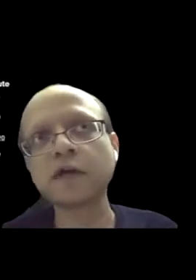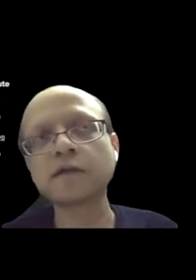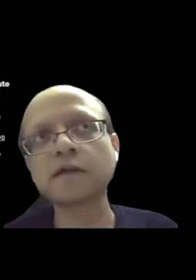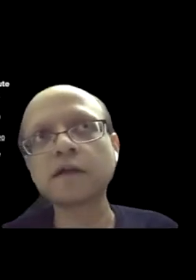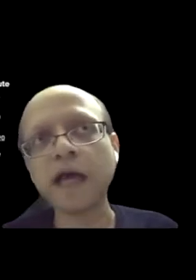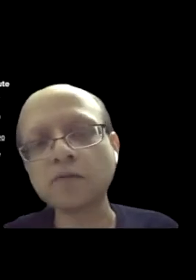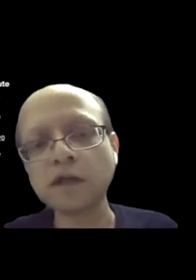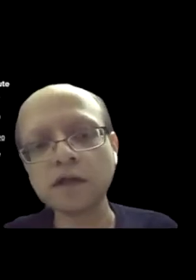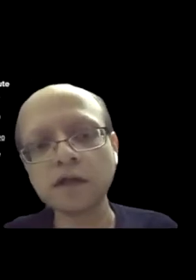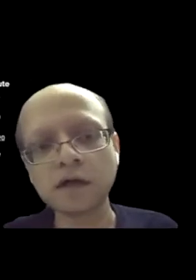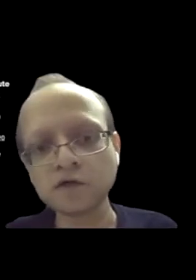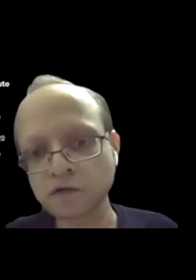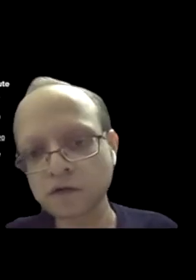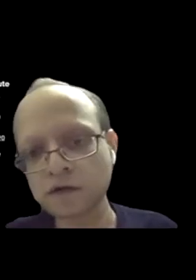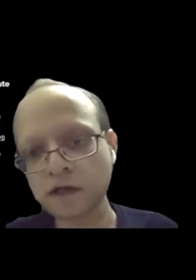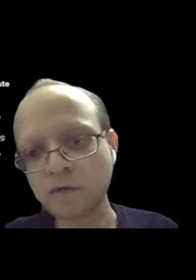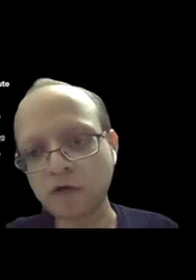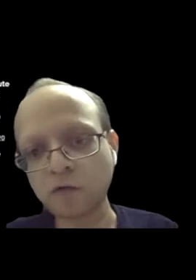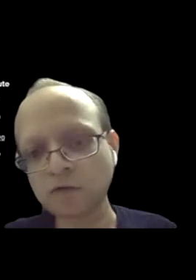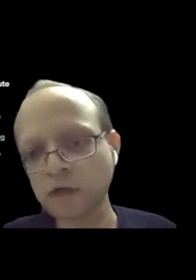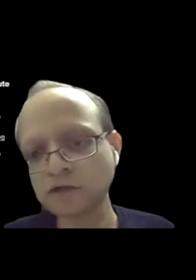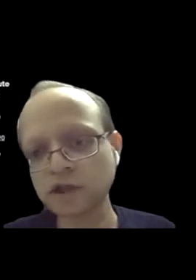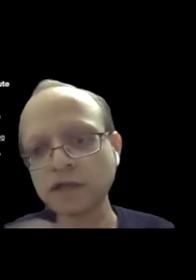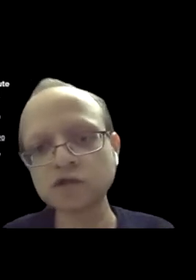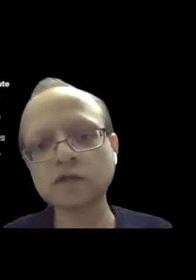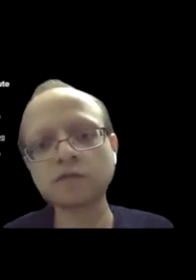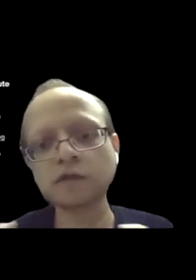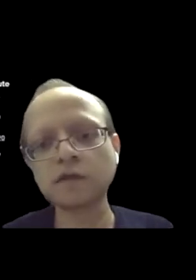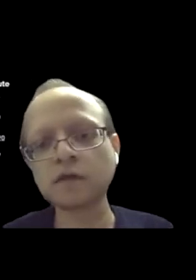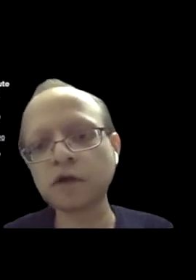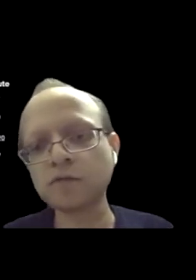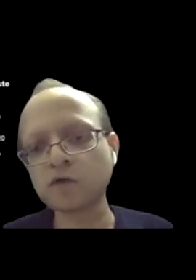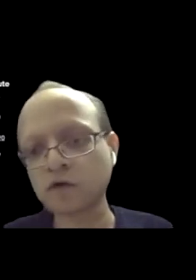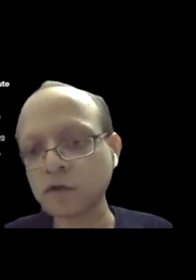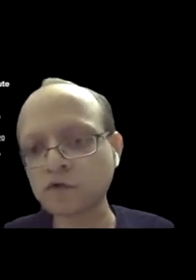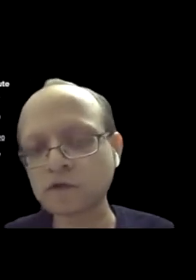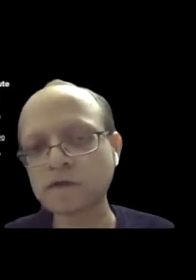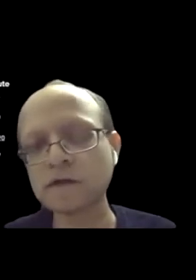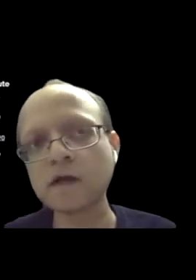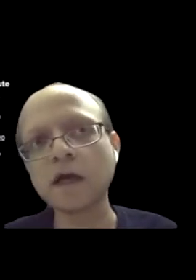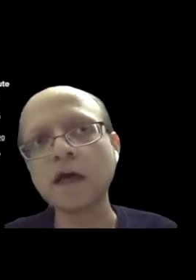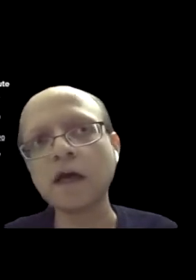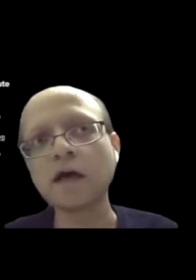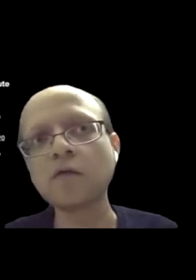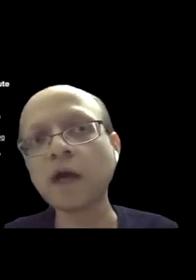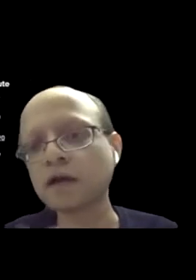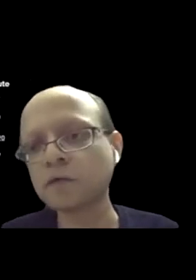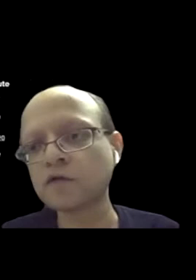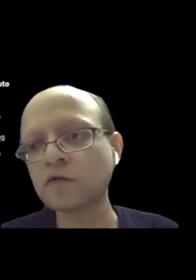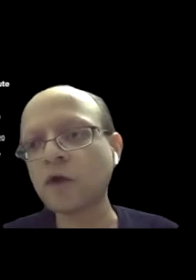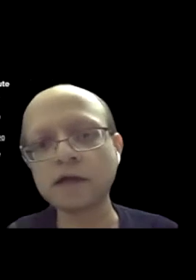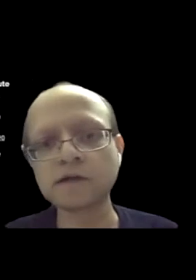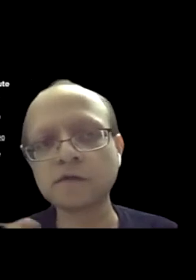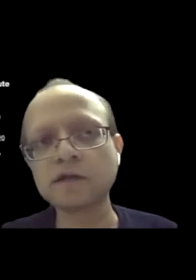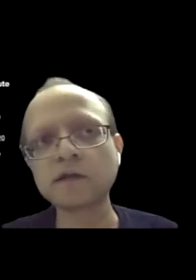conception phase, it can be useful to think about what we can change in terms of the third-party procurement processes when it comes